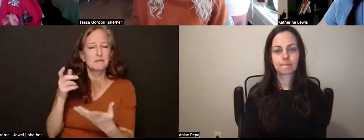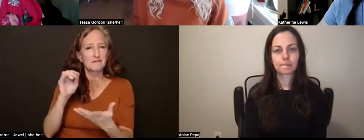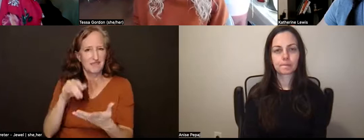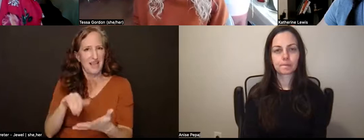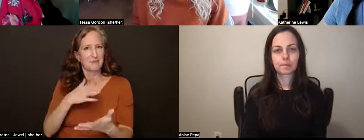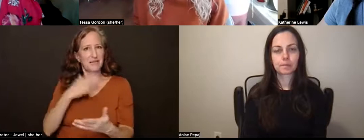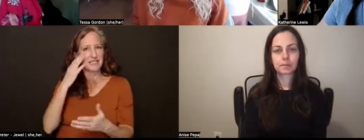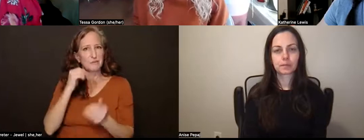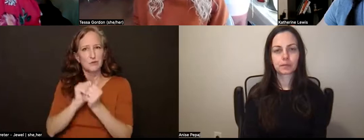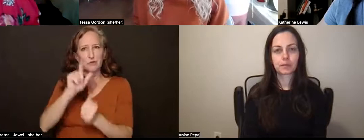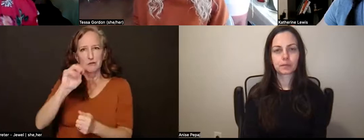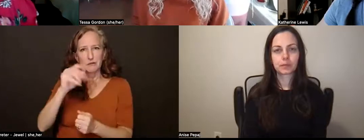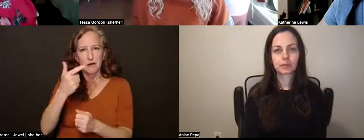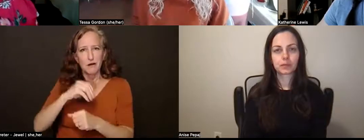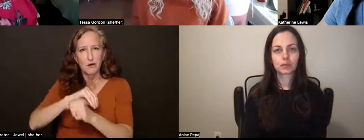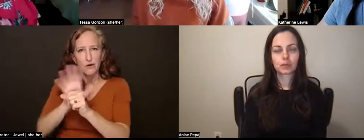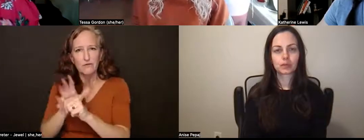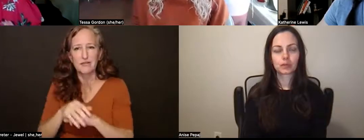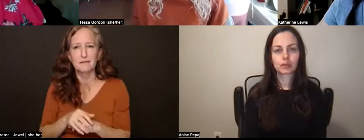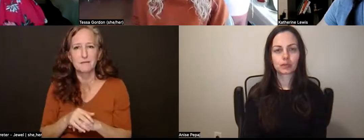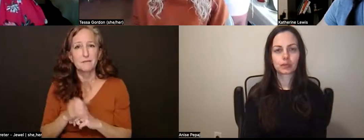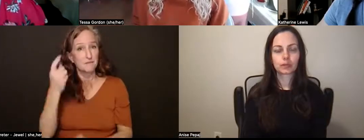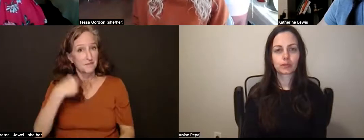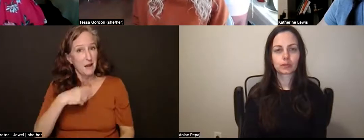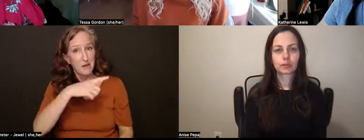remember as a Black woman,